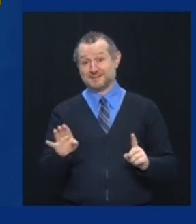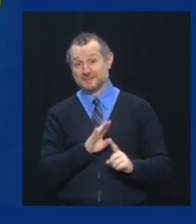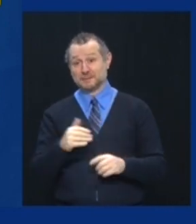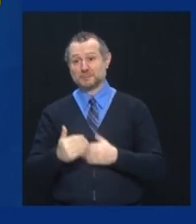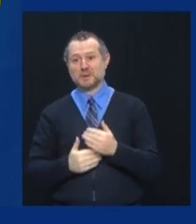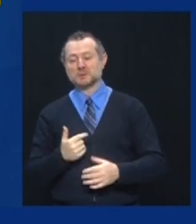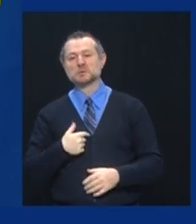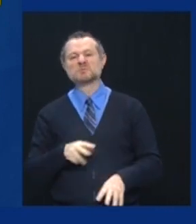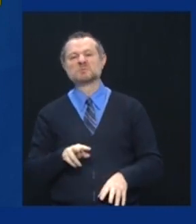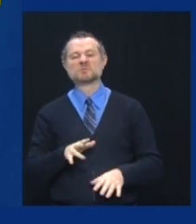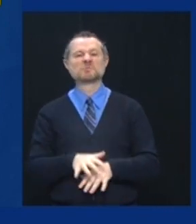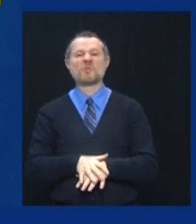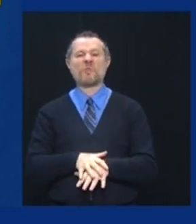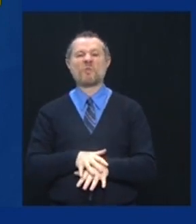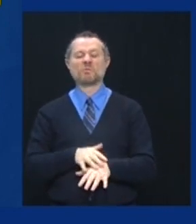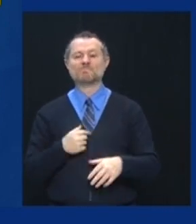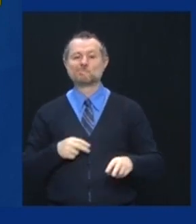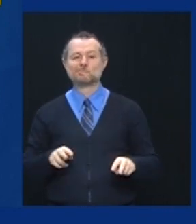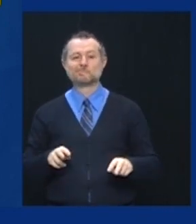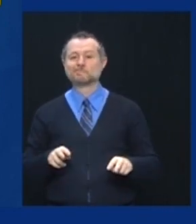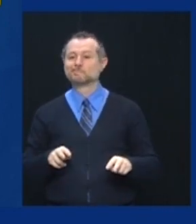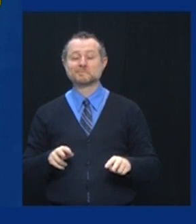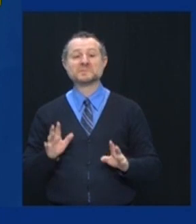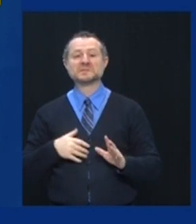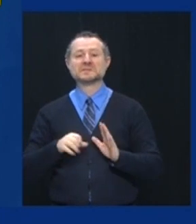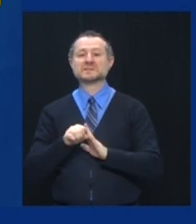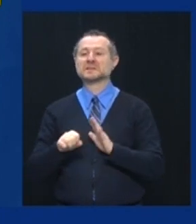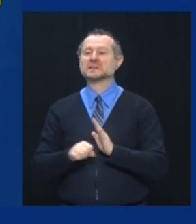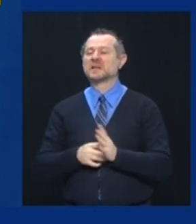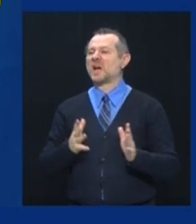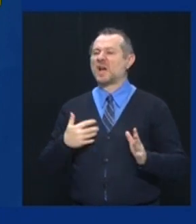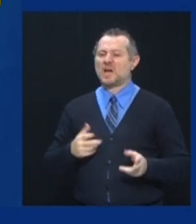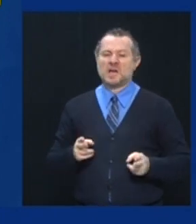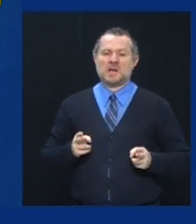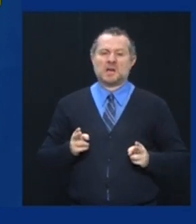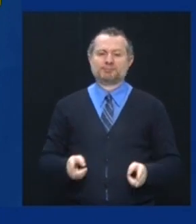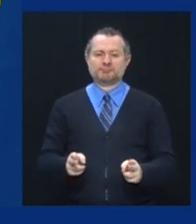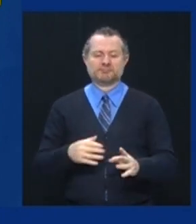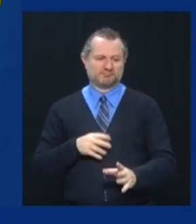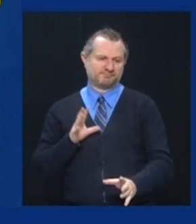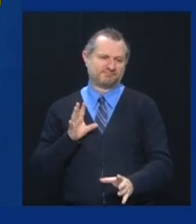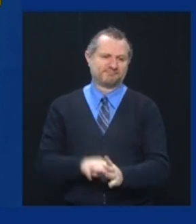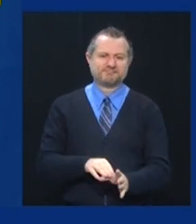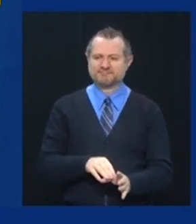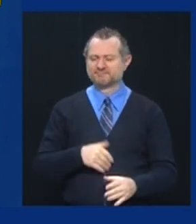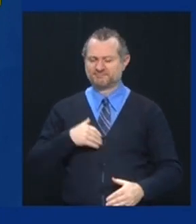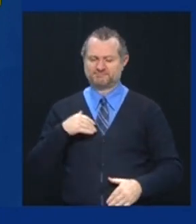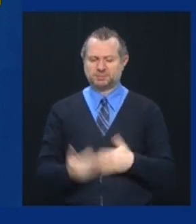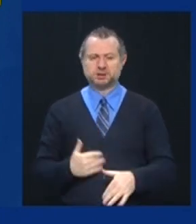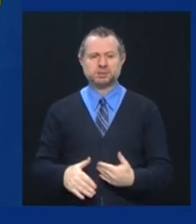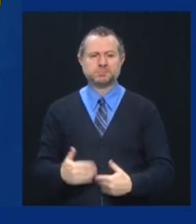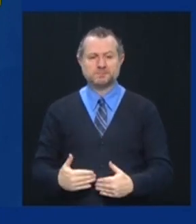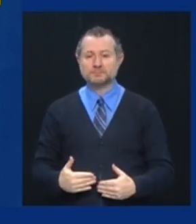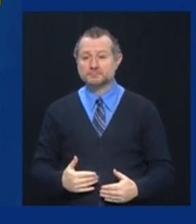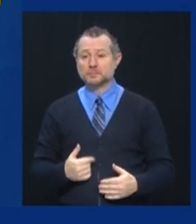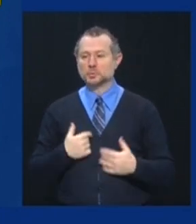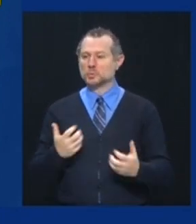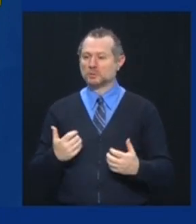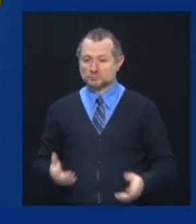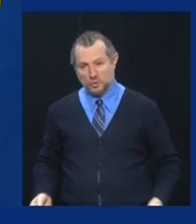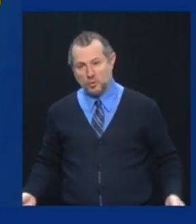The state is now going to step in and expedite that program. We would like to see all nursing home